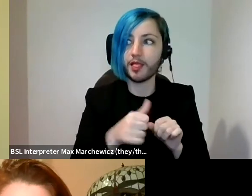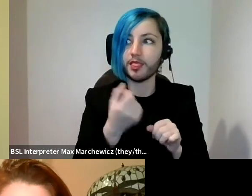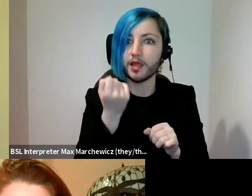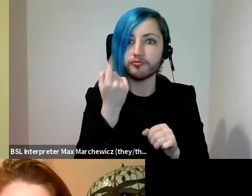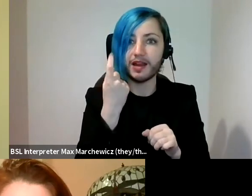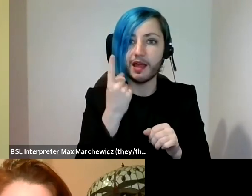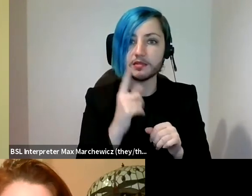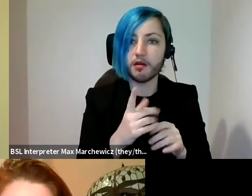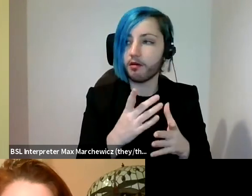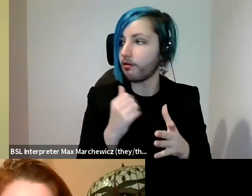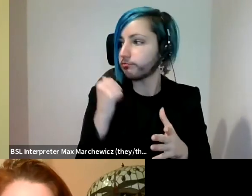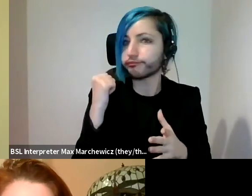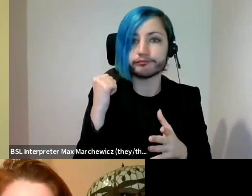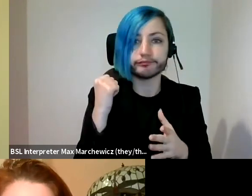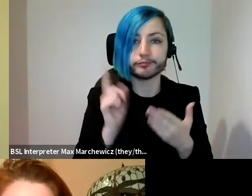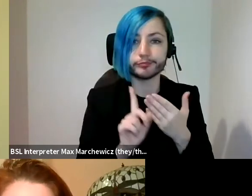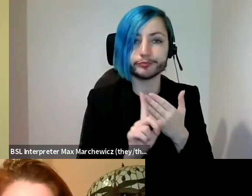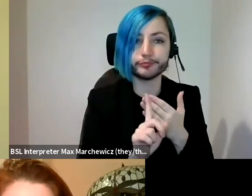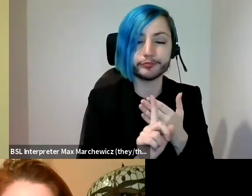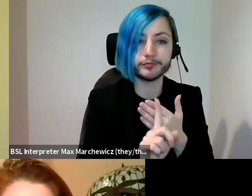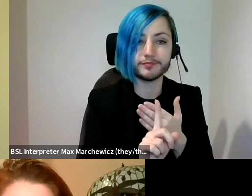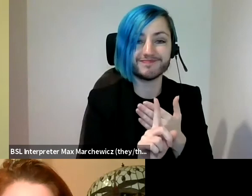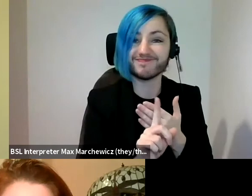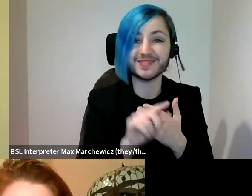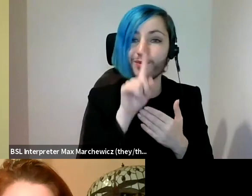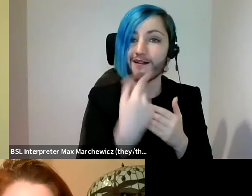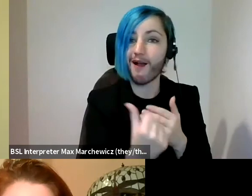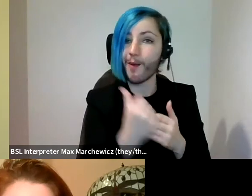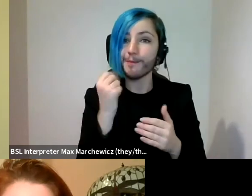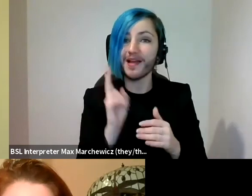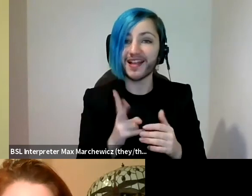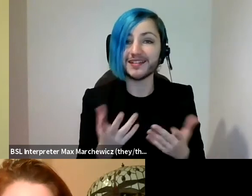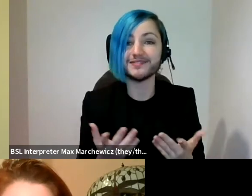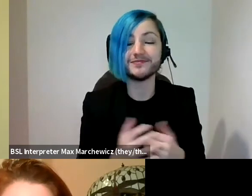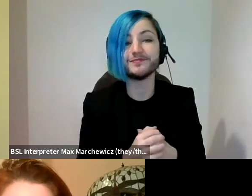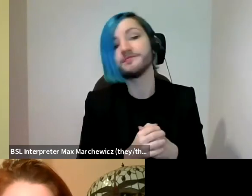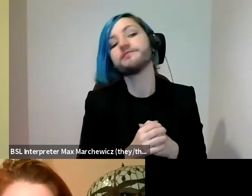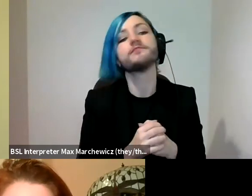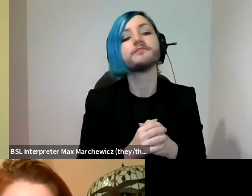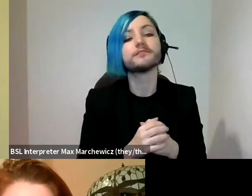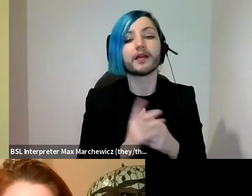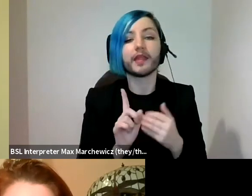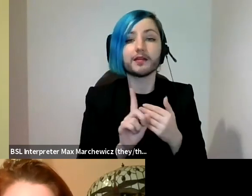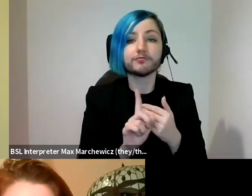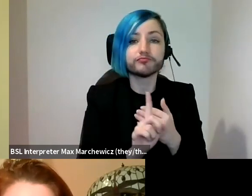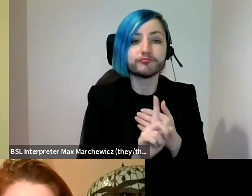it, you're past the event horizon. You have passed the point of no return. As you get a bit further